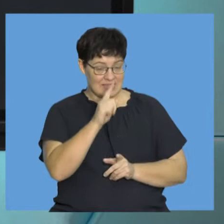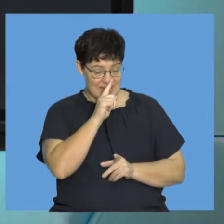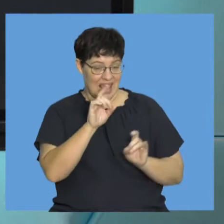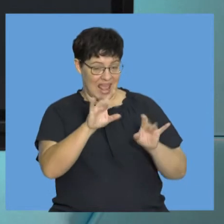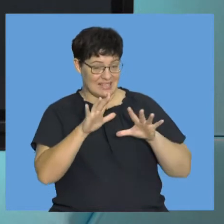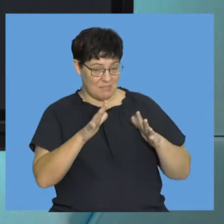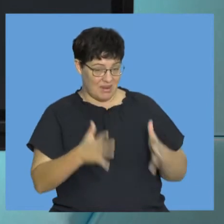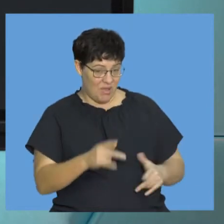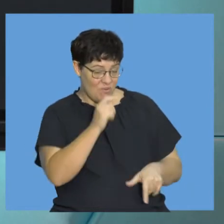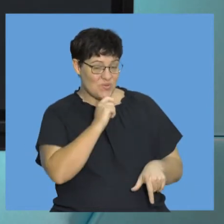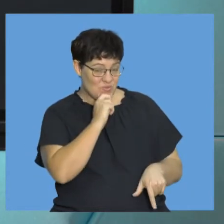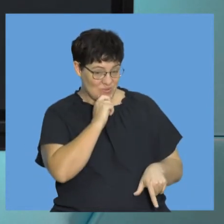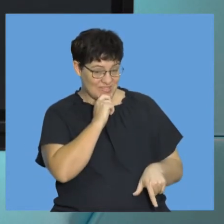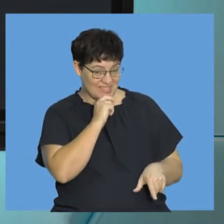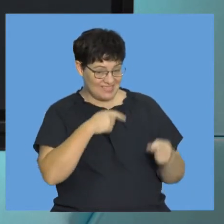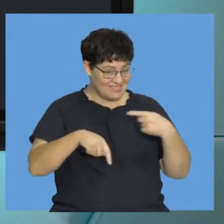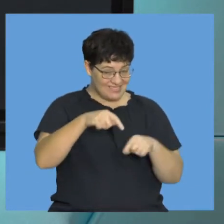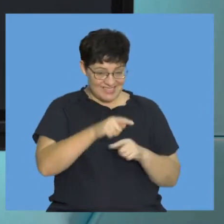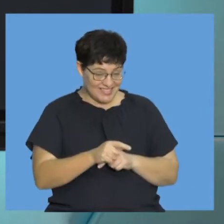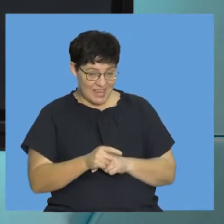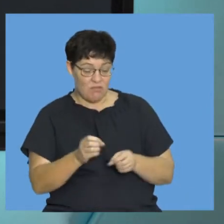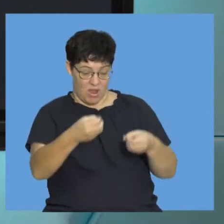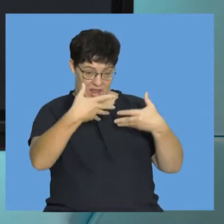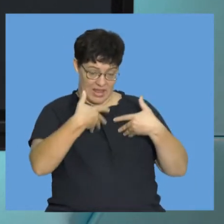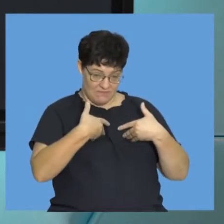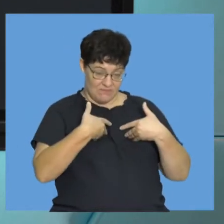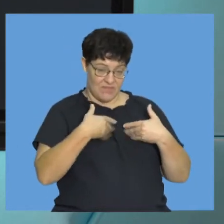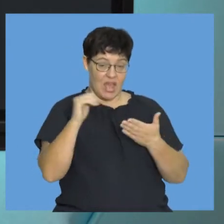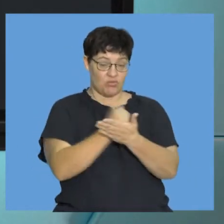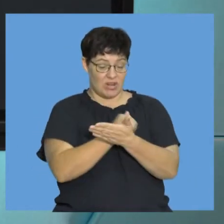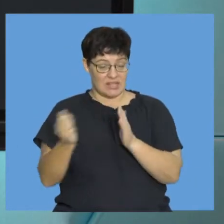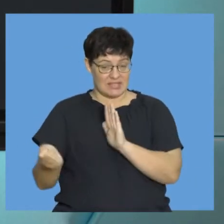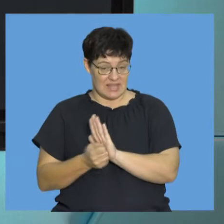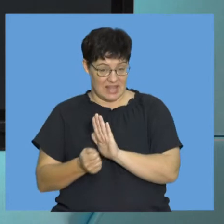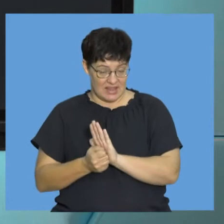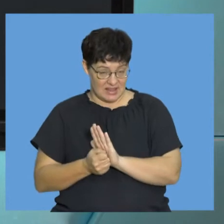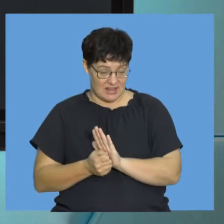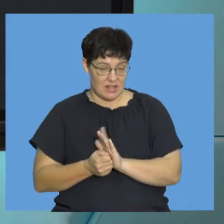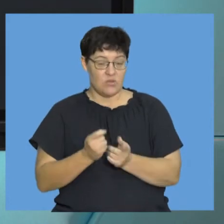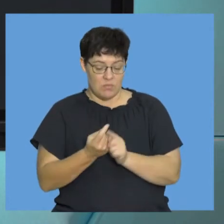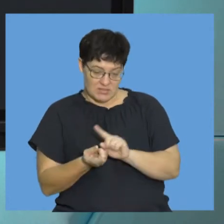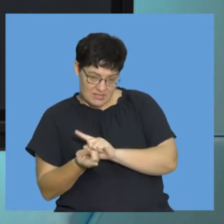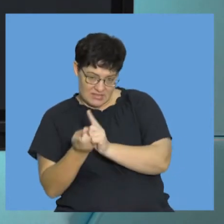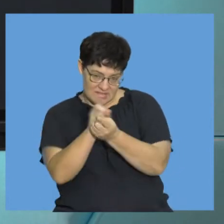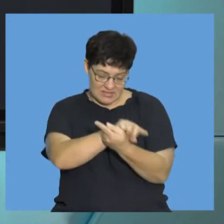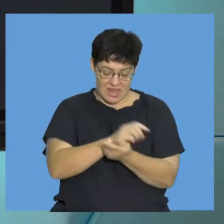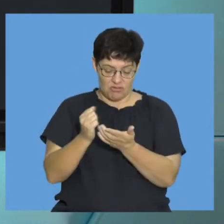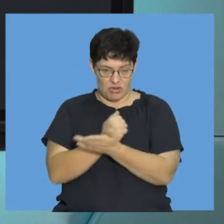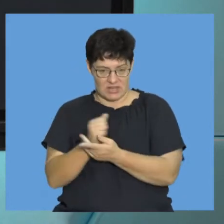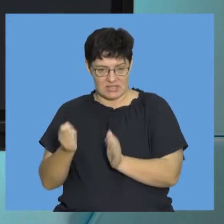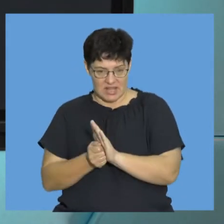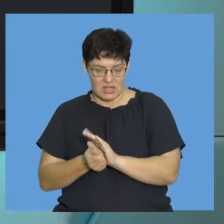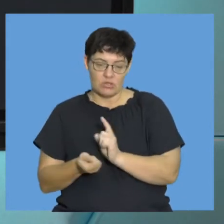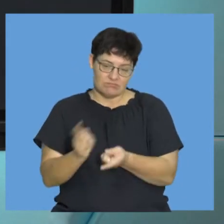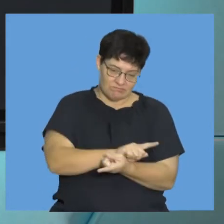right? Very important. If you are given credit sales, then you have to convert the credit sales to